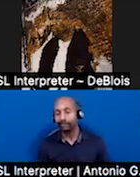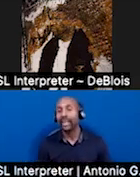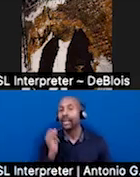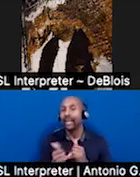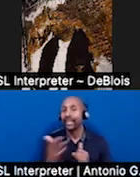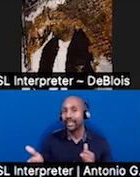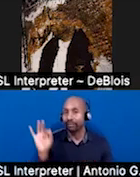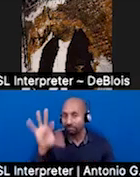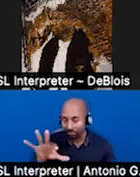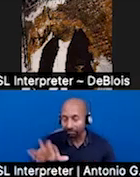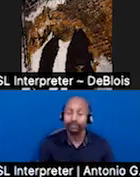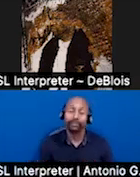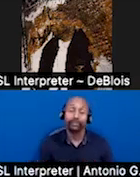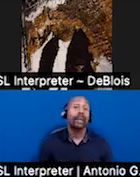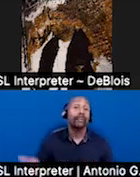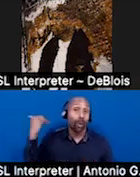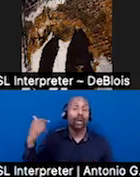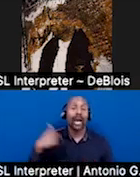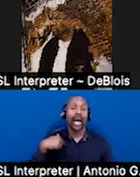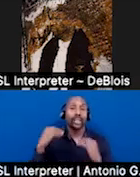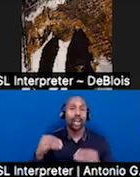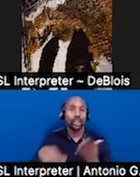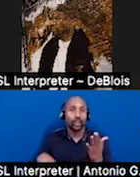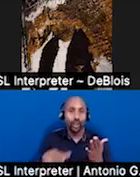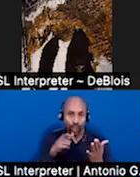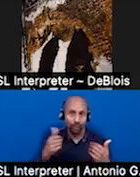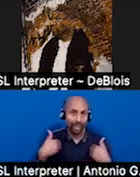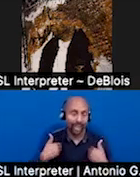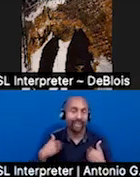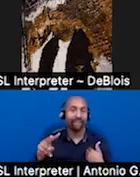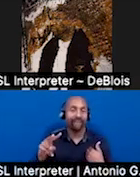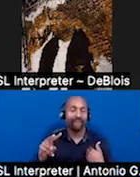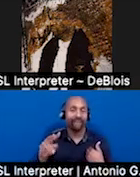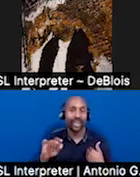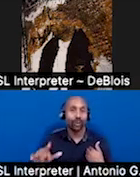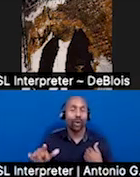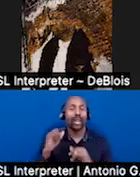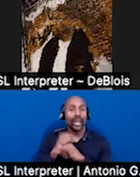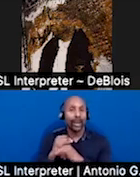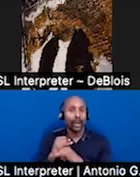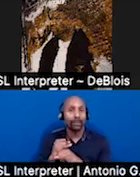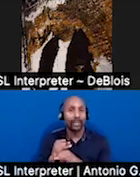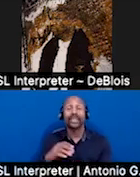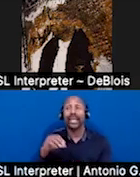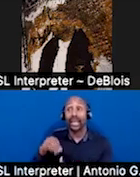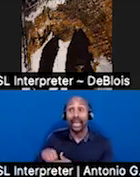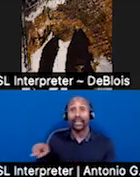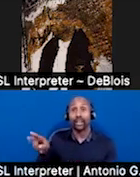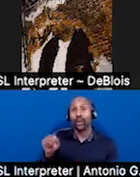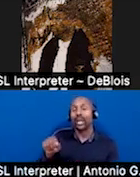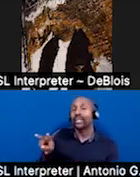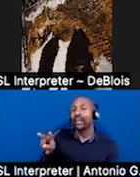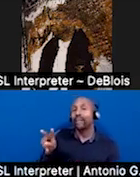the past, I was a teacher of students with visual impairments, or TVI, in the U.S. Virgin Islands. And so I had some